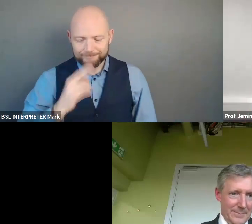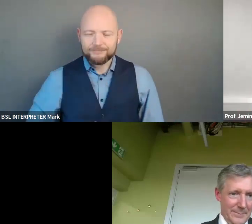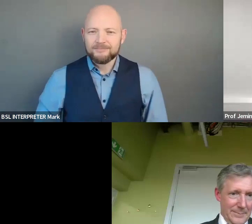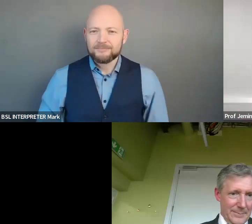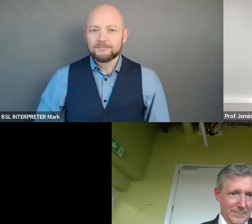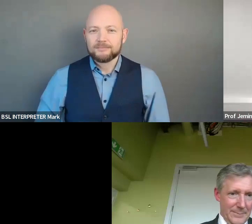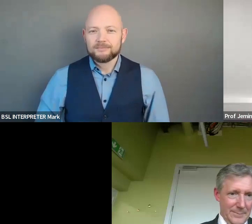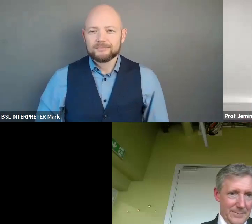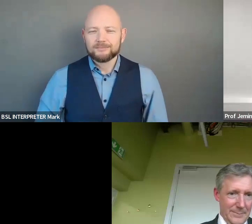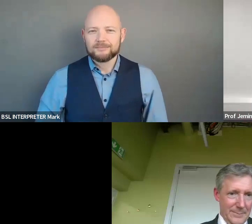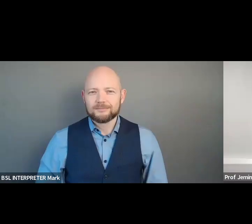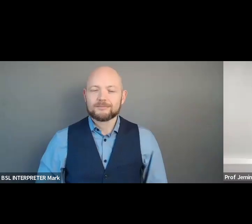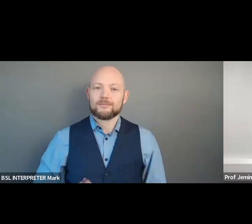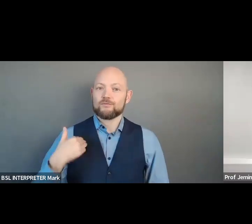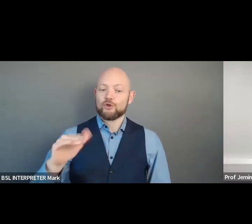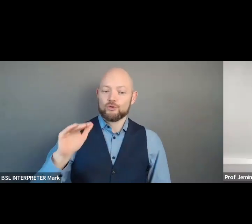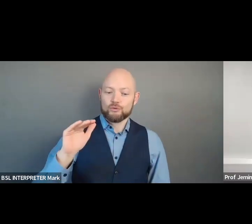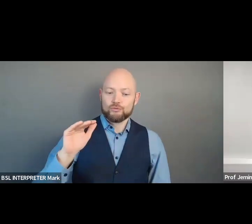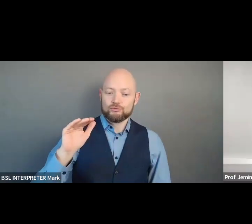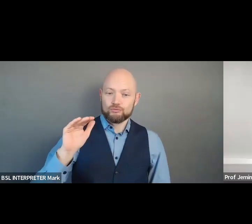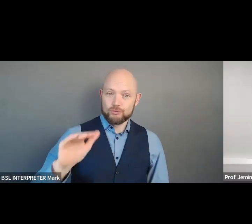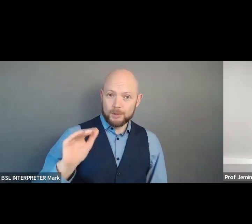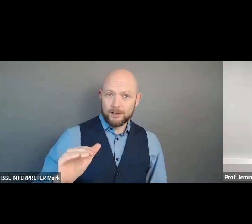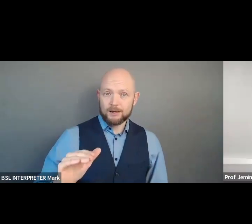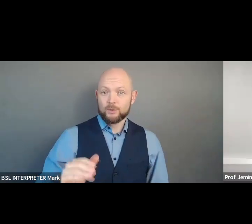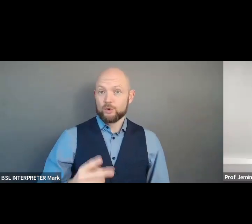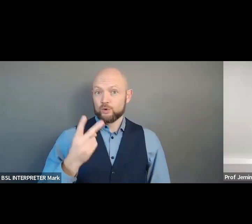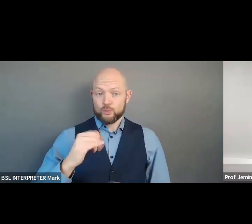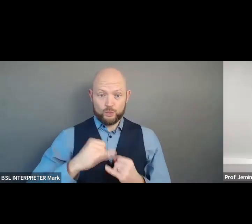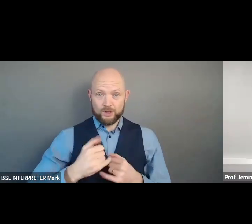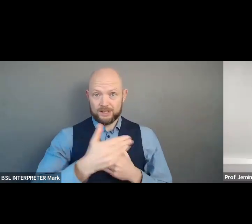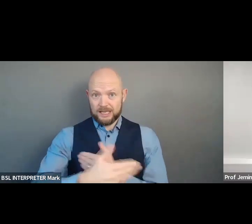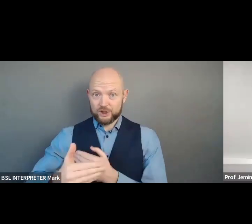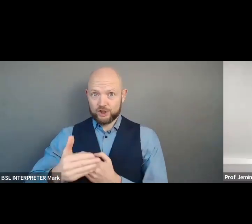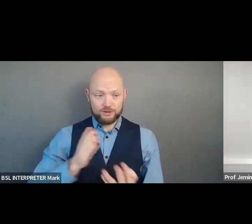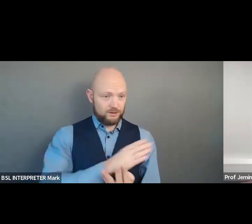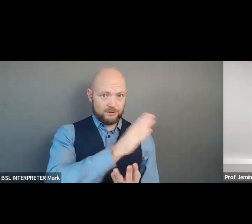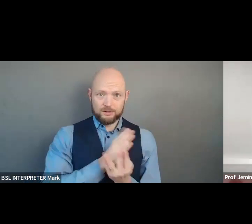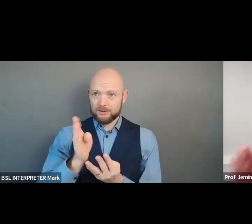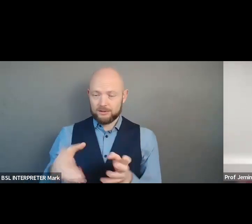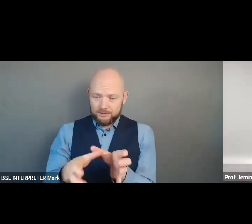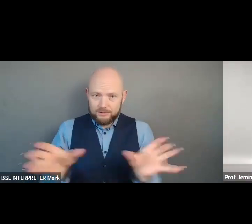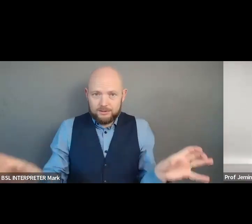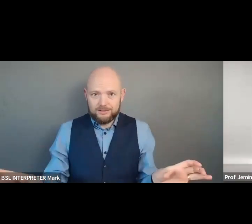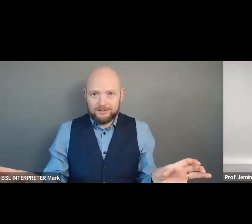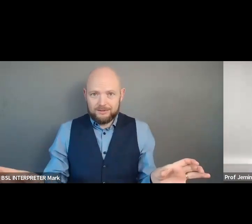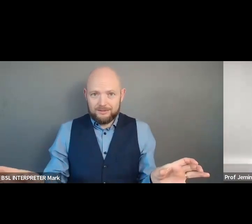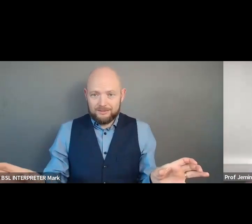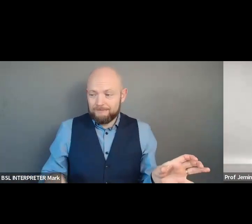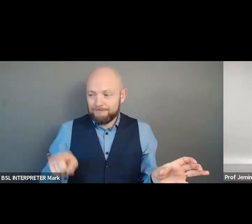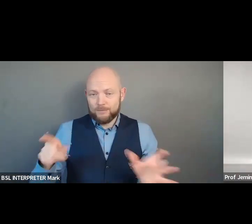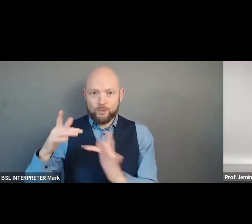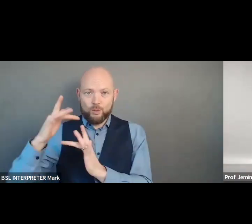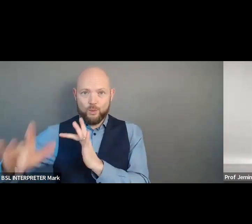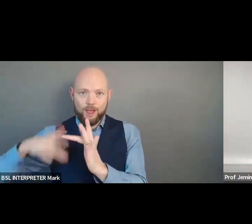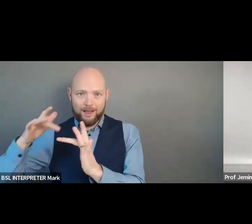do have 2 different sessions happening now. So for those of you who are online, you have one choice